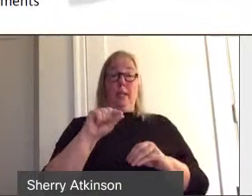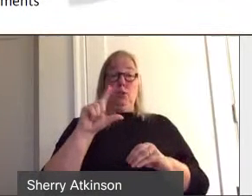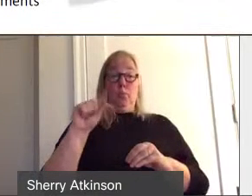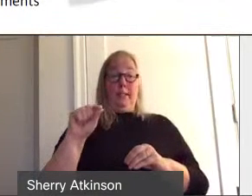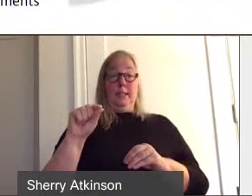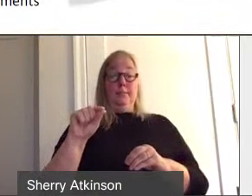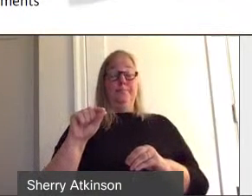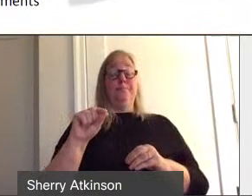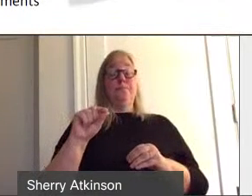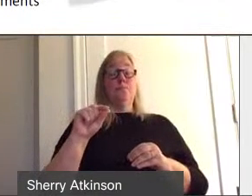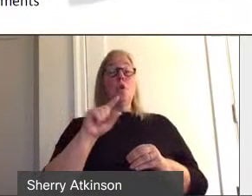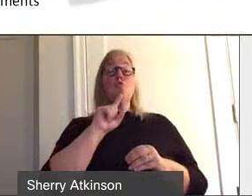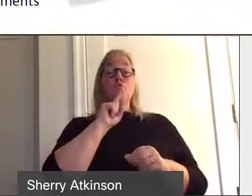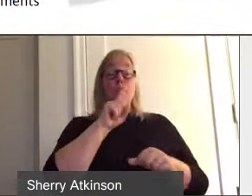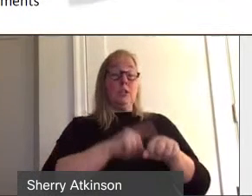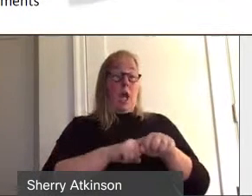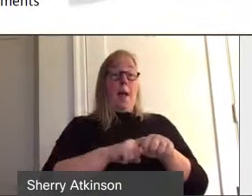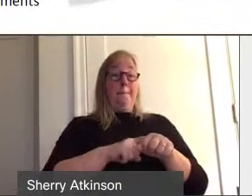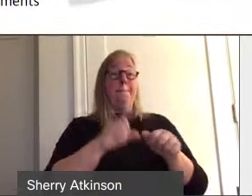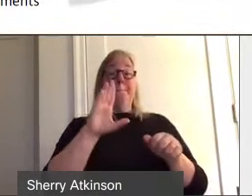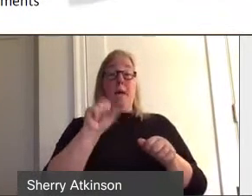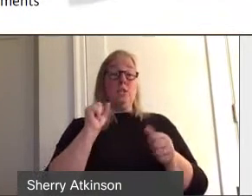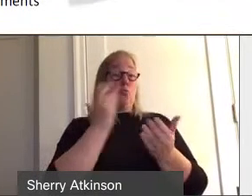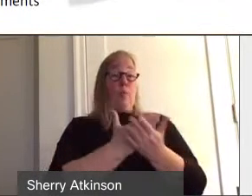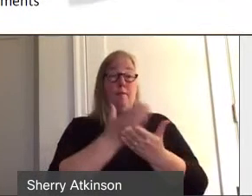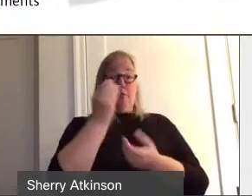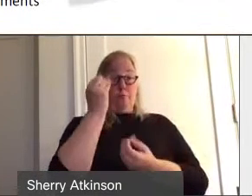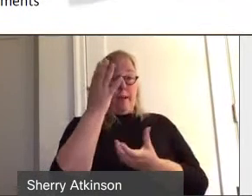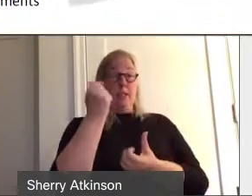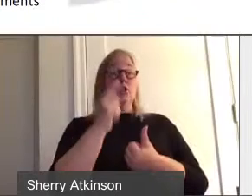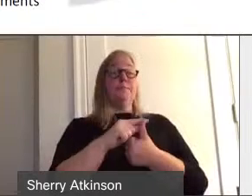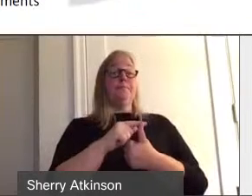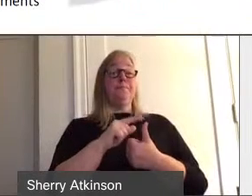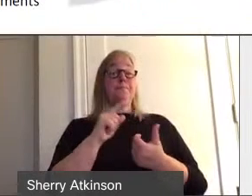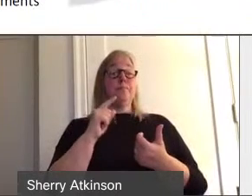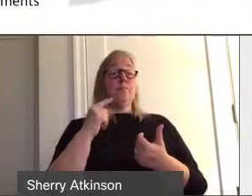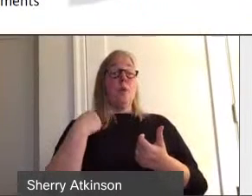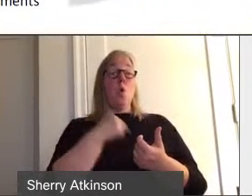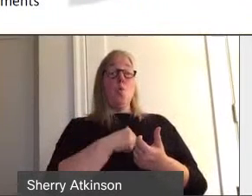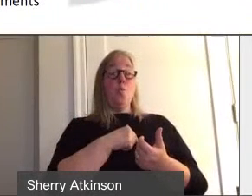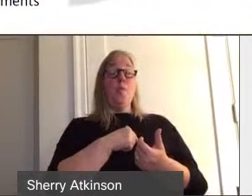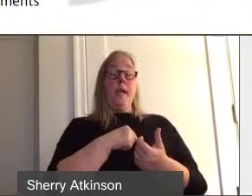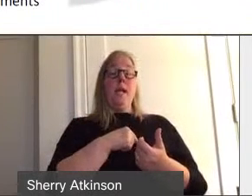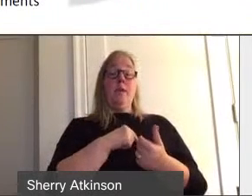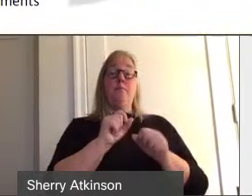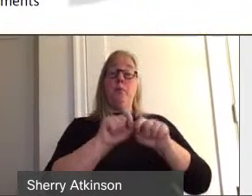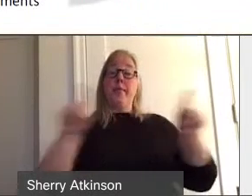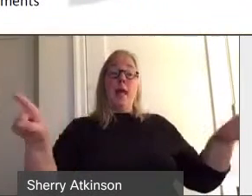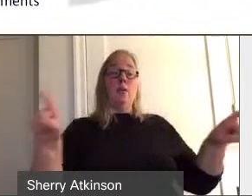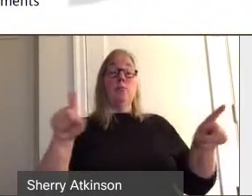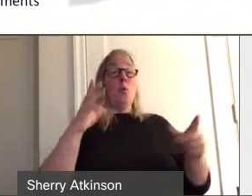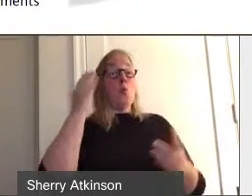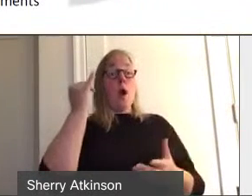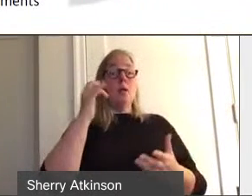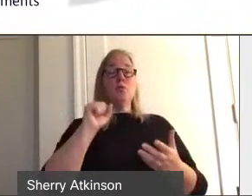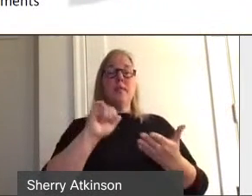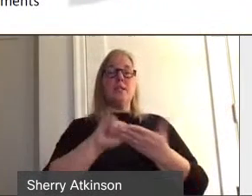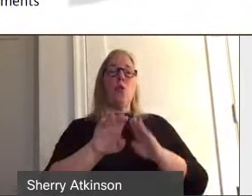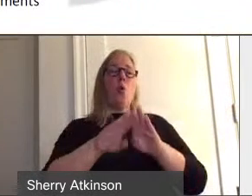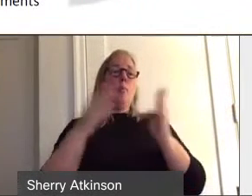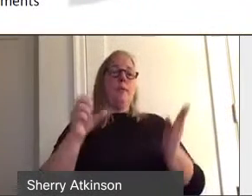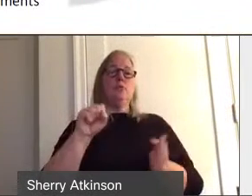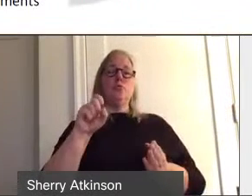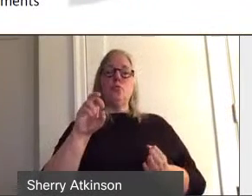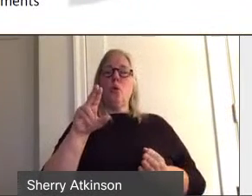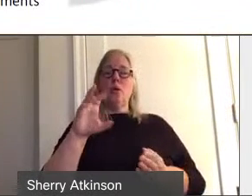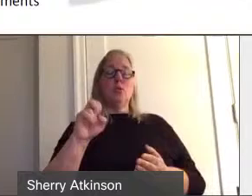arrival information, and we have put this out so that it is an open source, and basically you can go to a Google